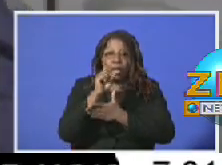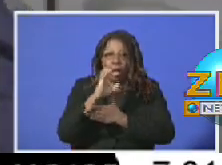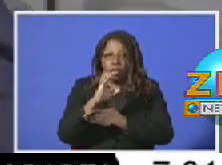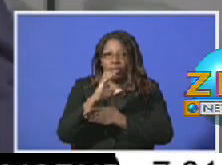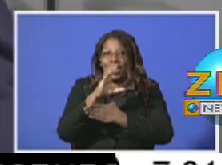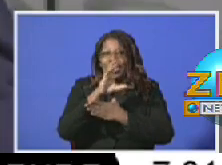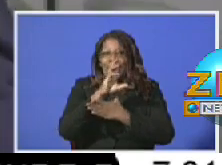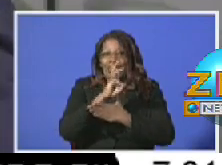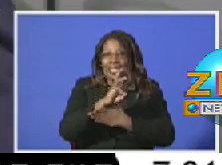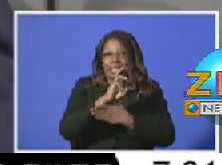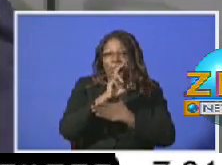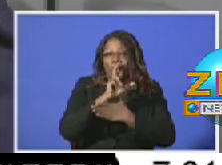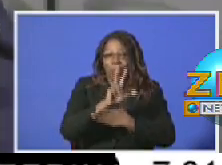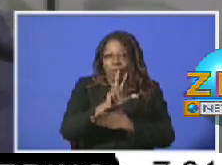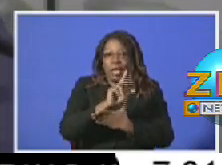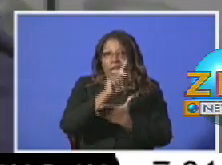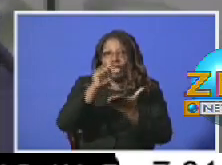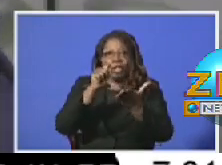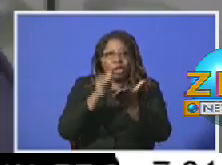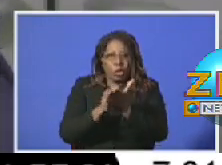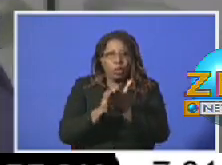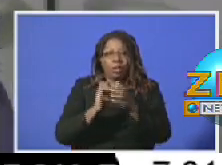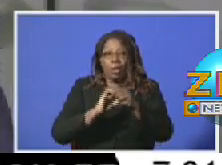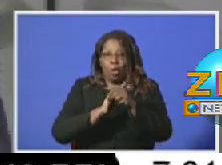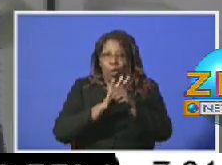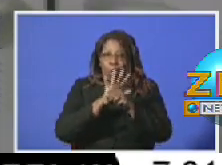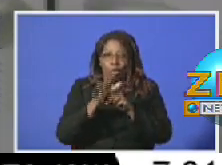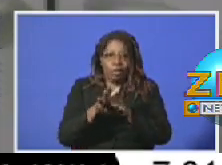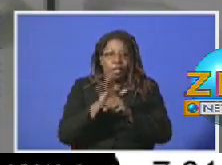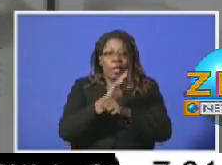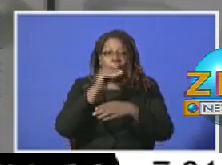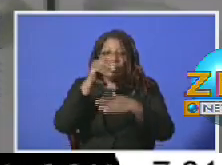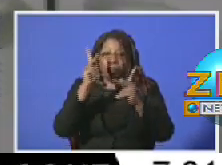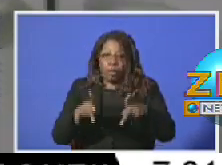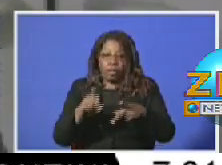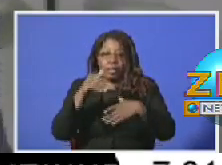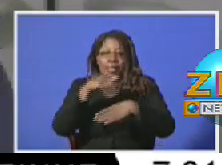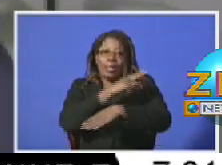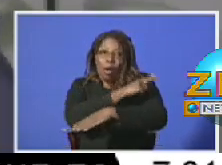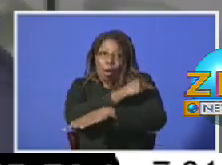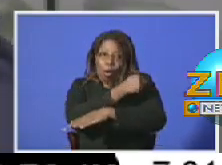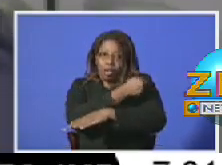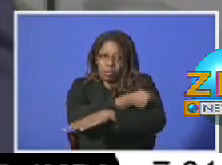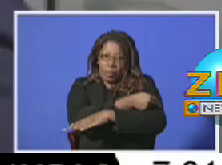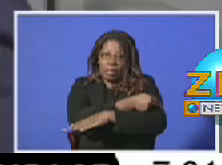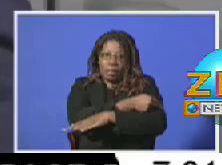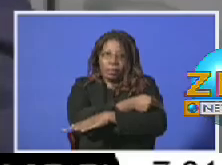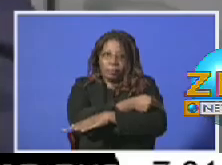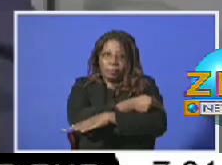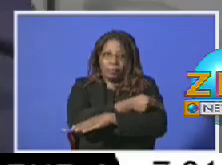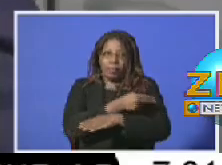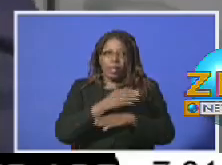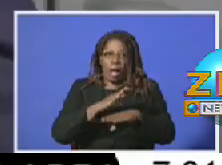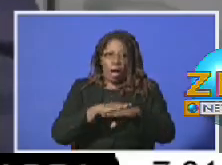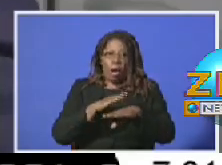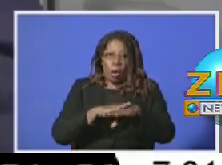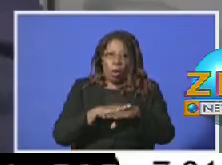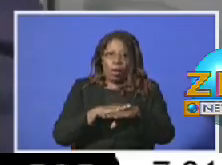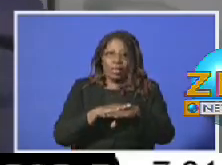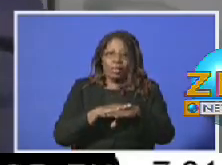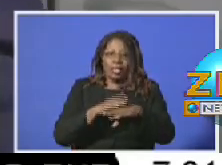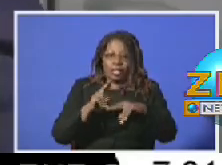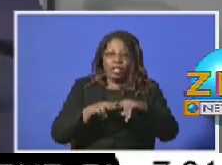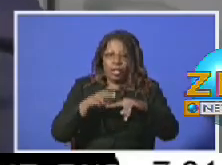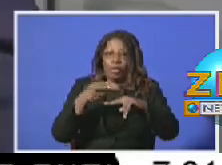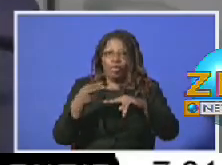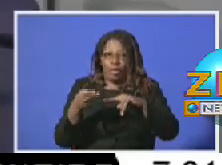7,163. Total COVID-19 hospitalizations are currently on a downward